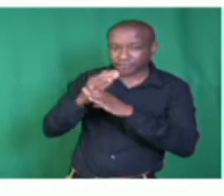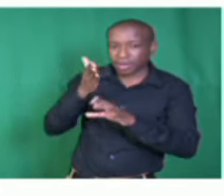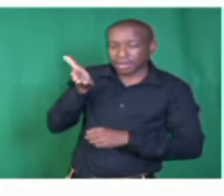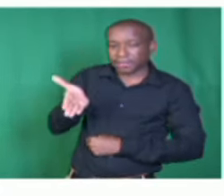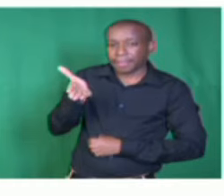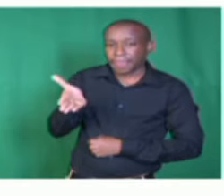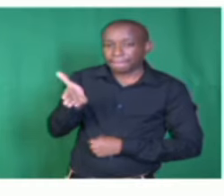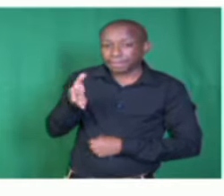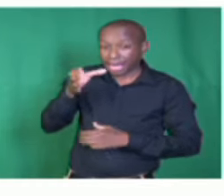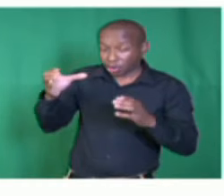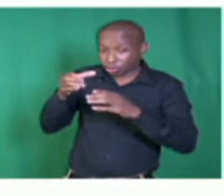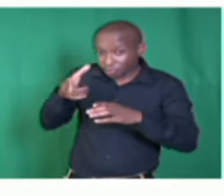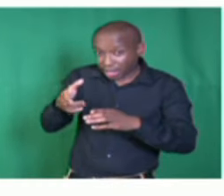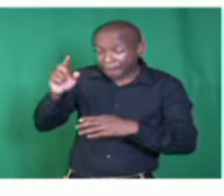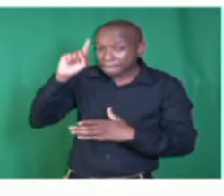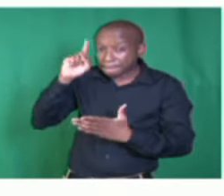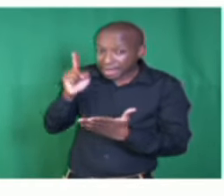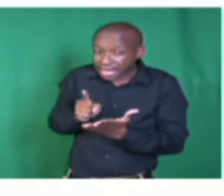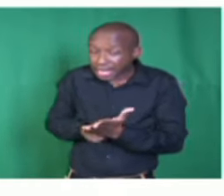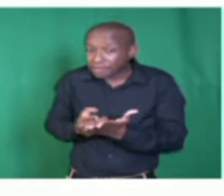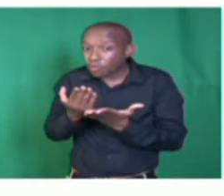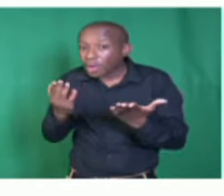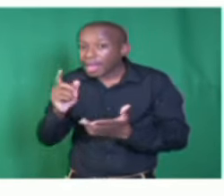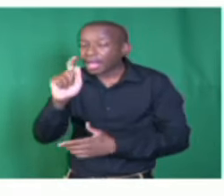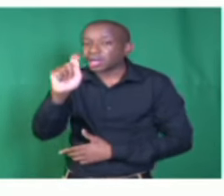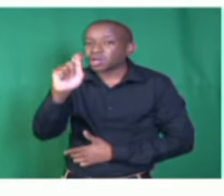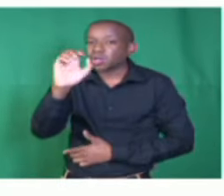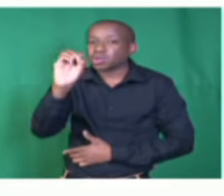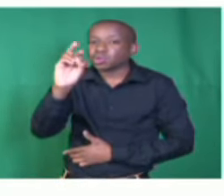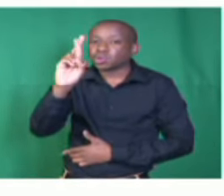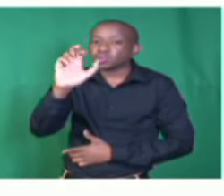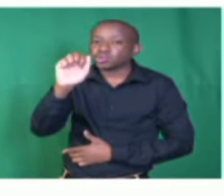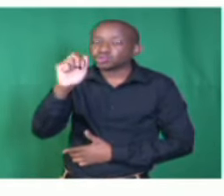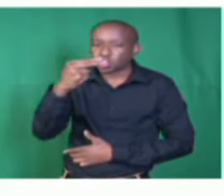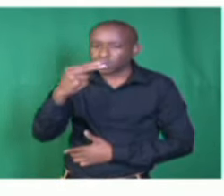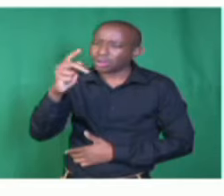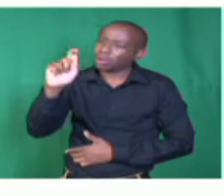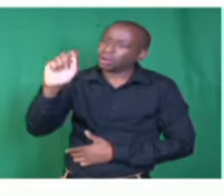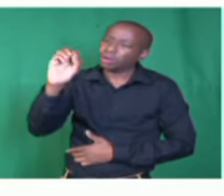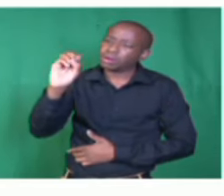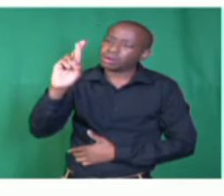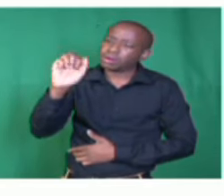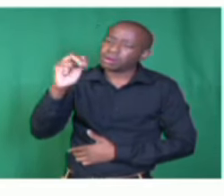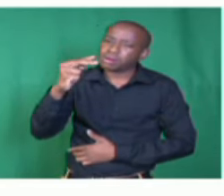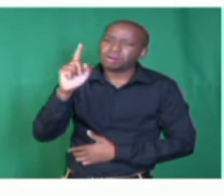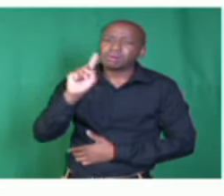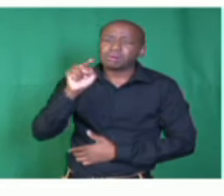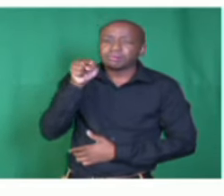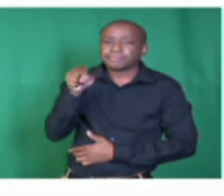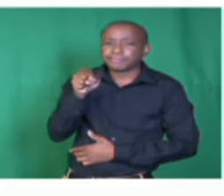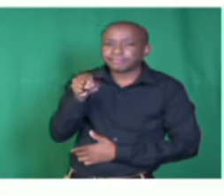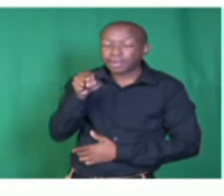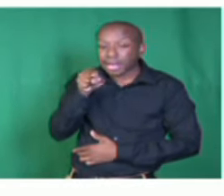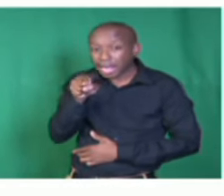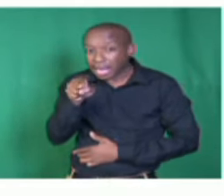group believed in the Torah. What is the Torah? The Torah is